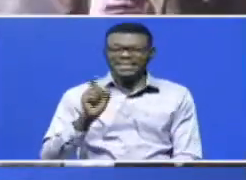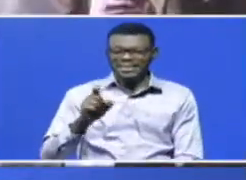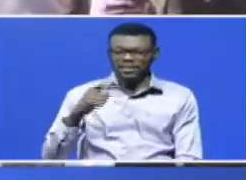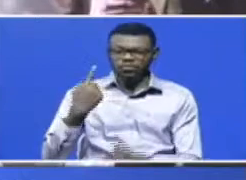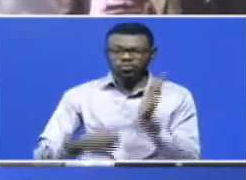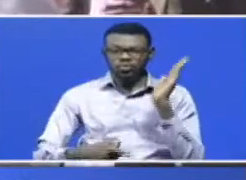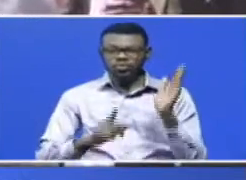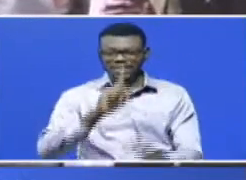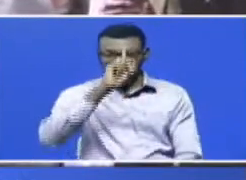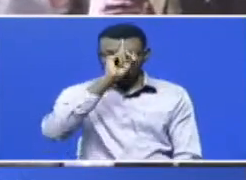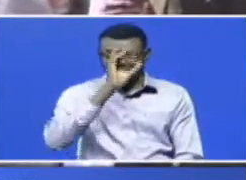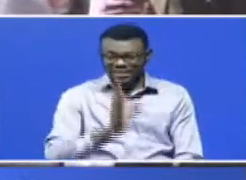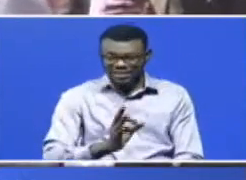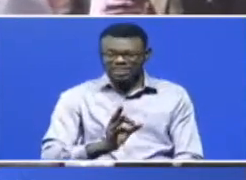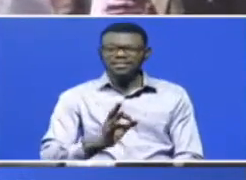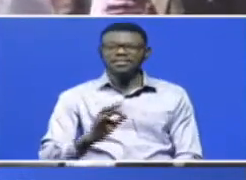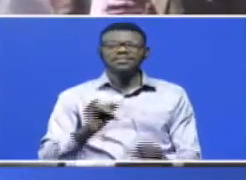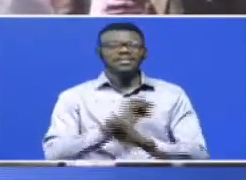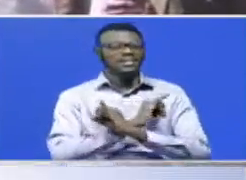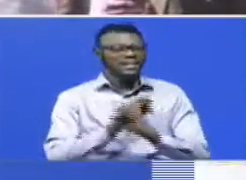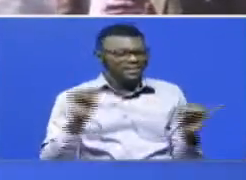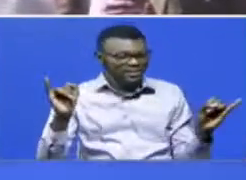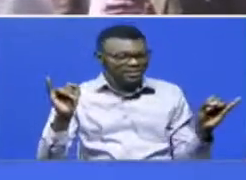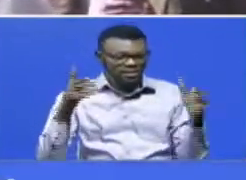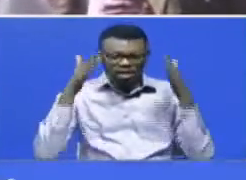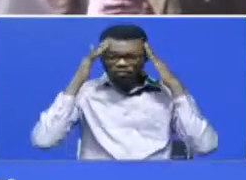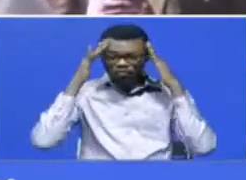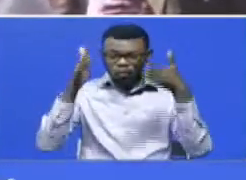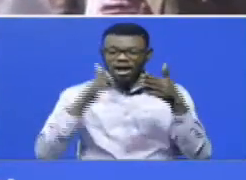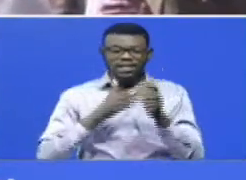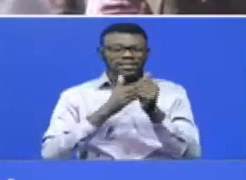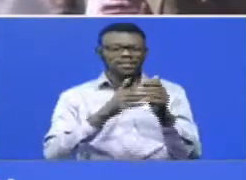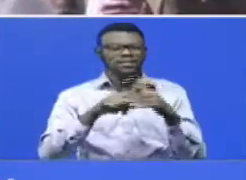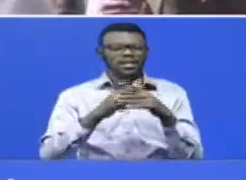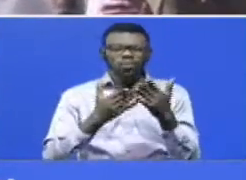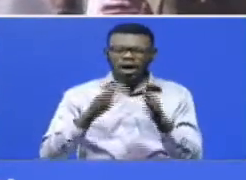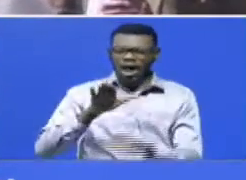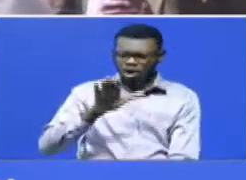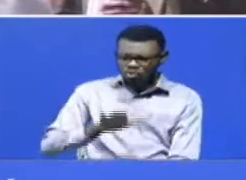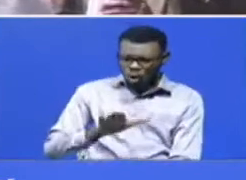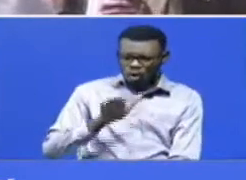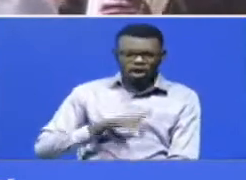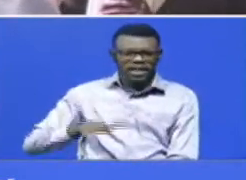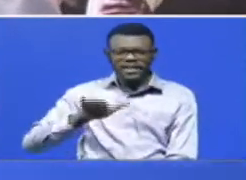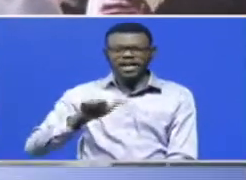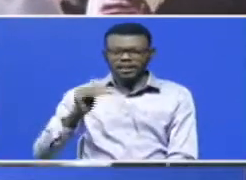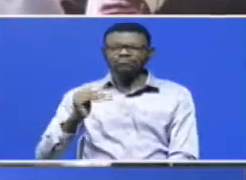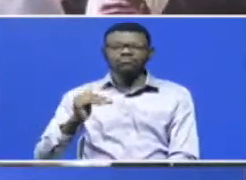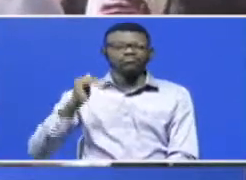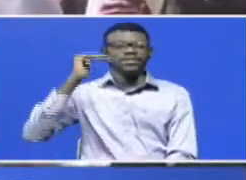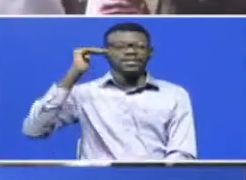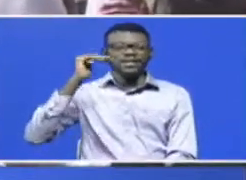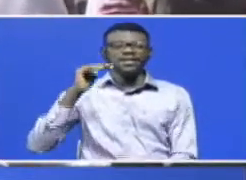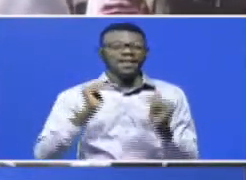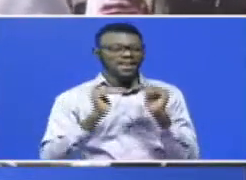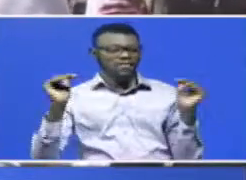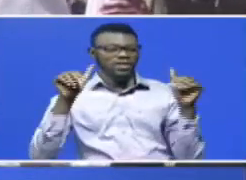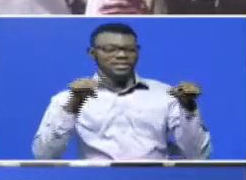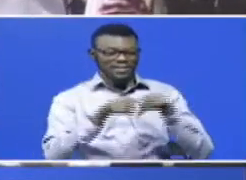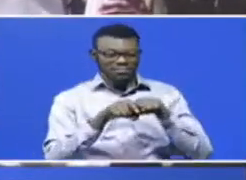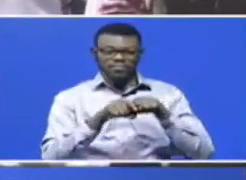serious, genuine, and committed leadership from the grassroots to the helm, so that